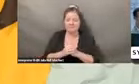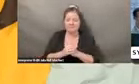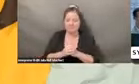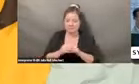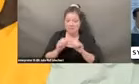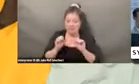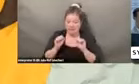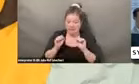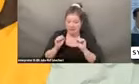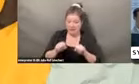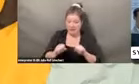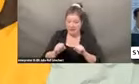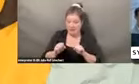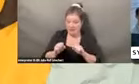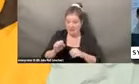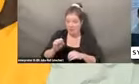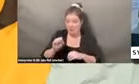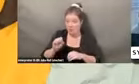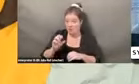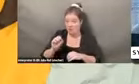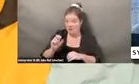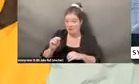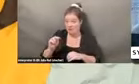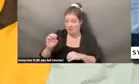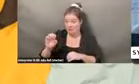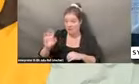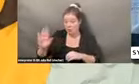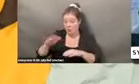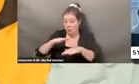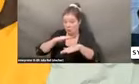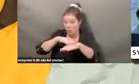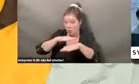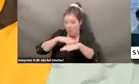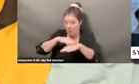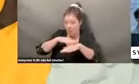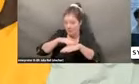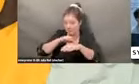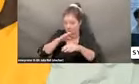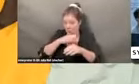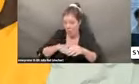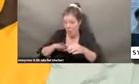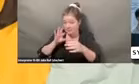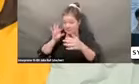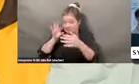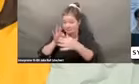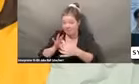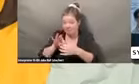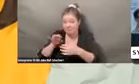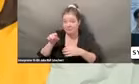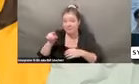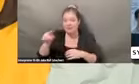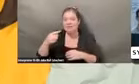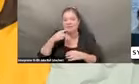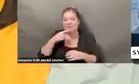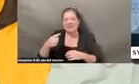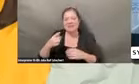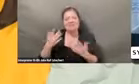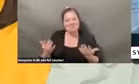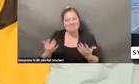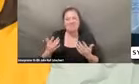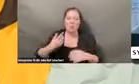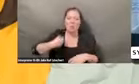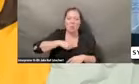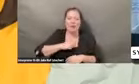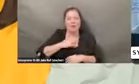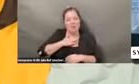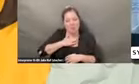comment, Susanna, your comment about not having the live chat possibility, that we haven't found